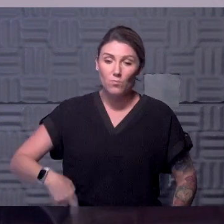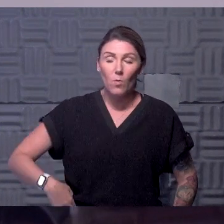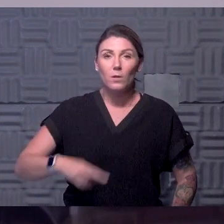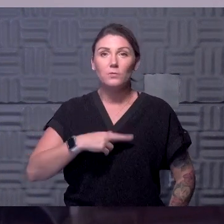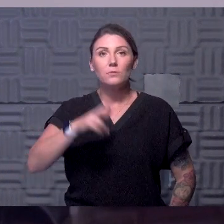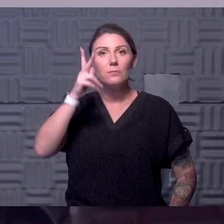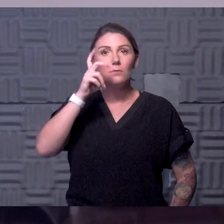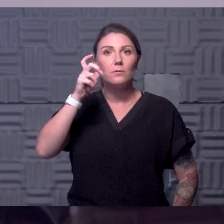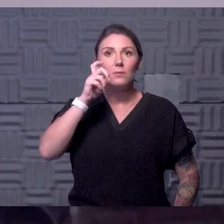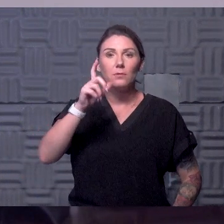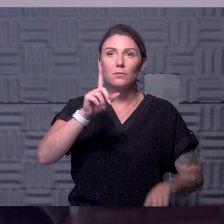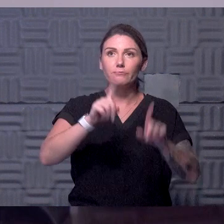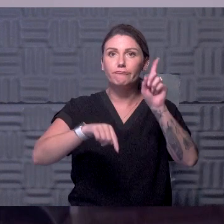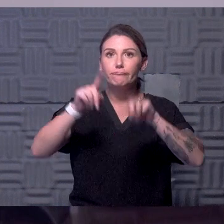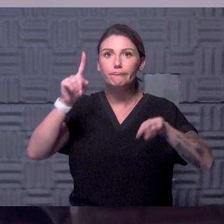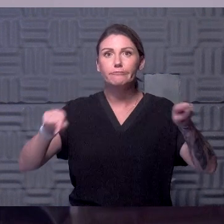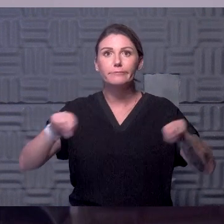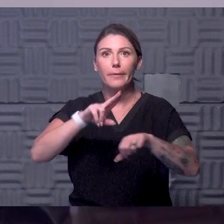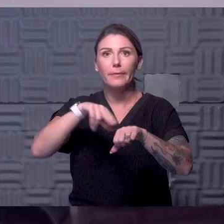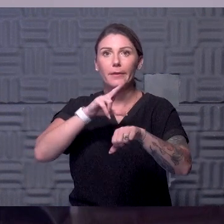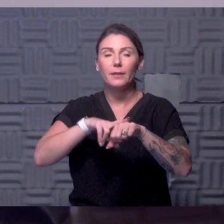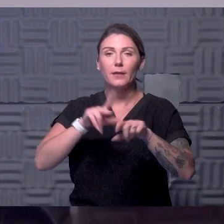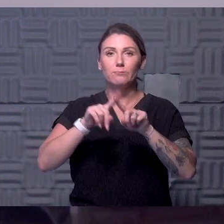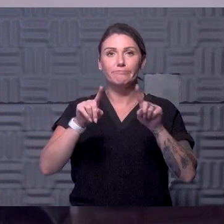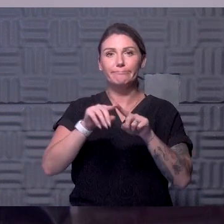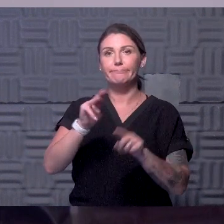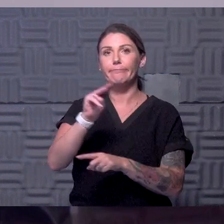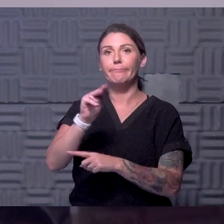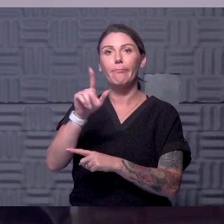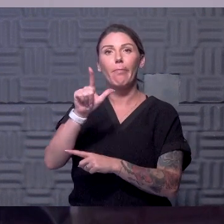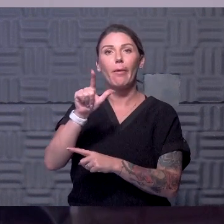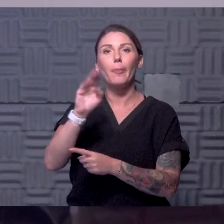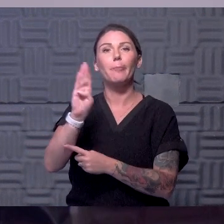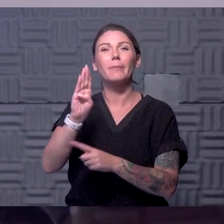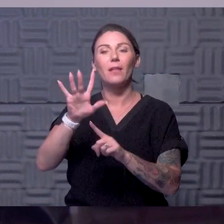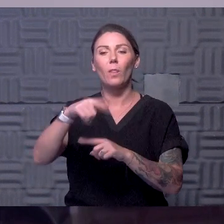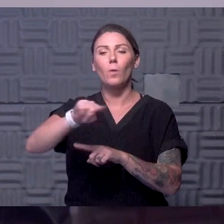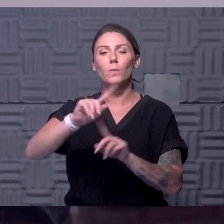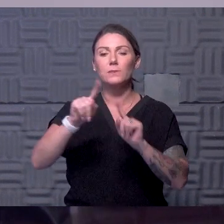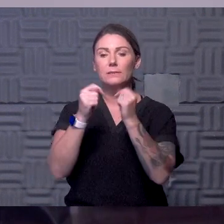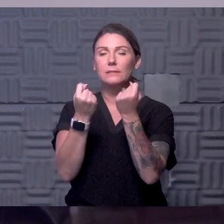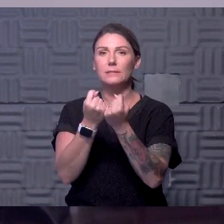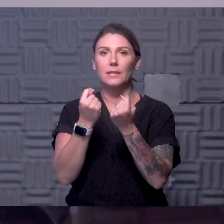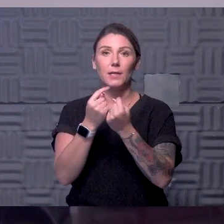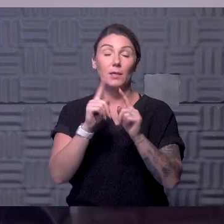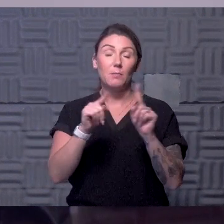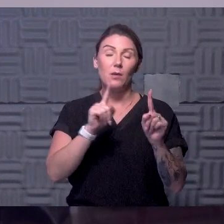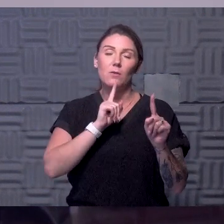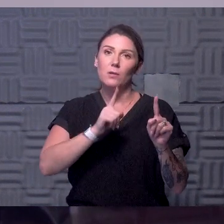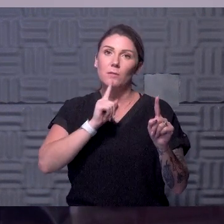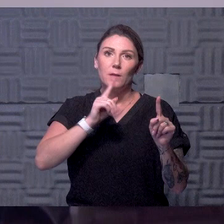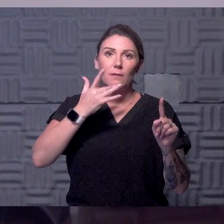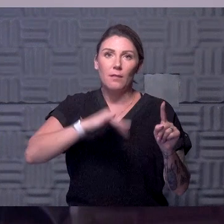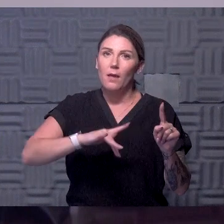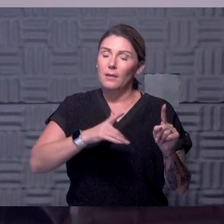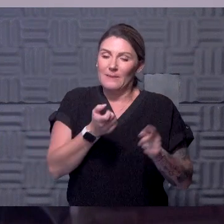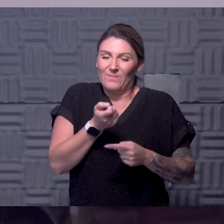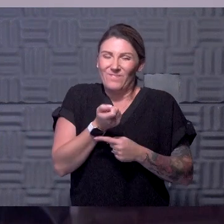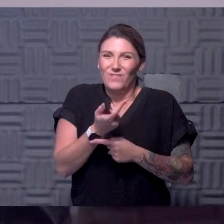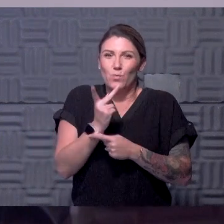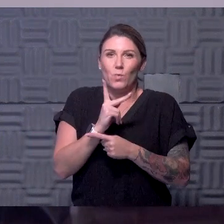across the nation different MLB teams, but we have been very fortunate with the Royals and have had very few cases, and